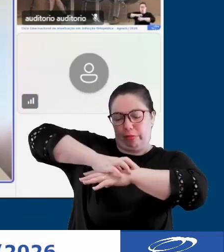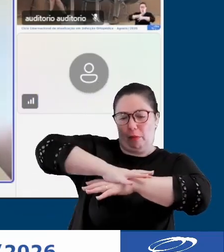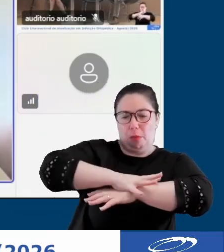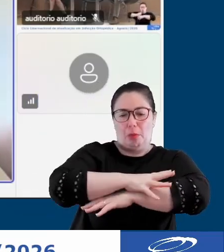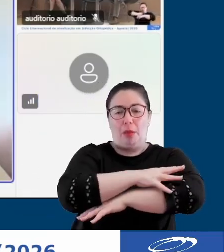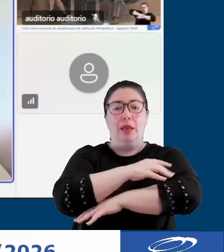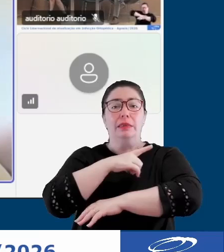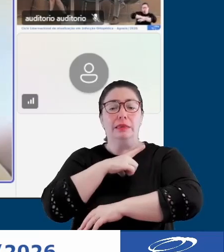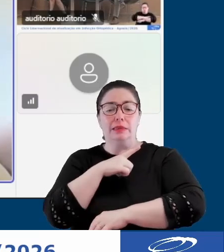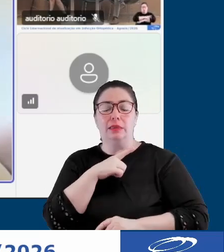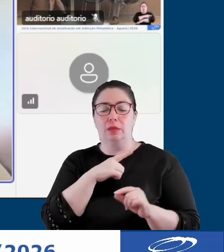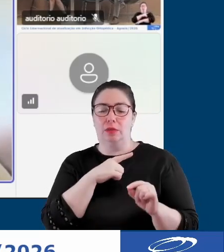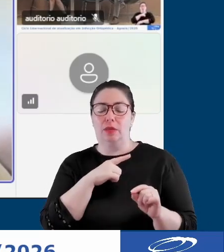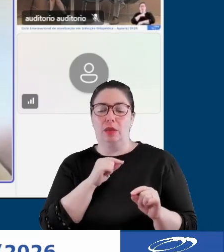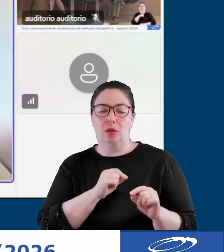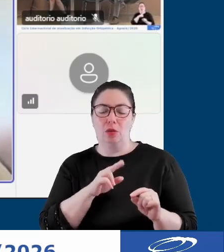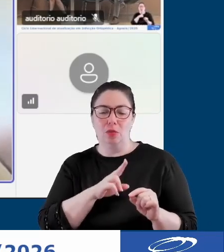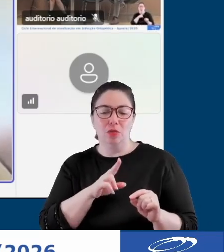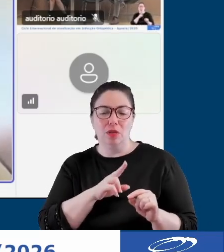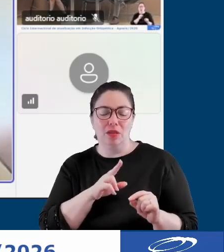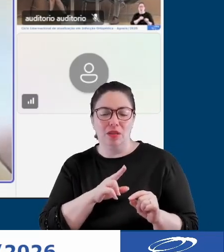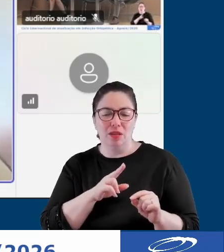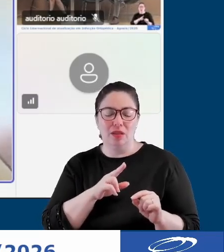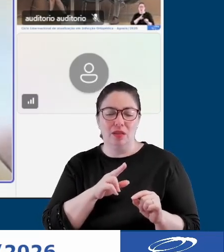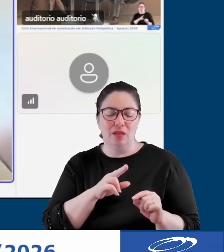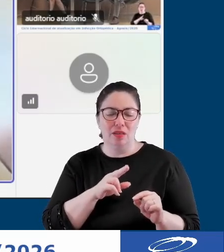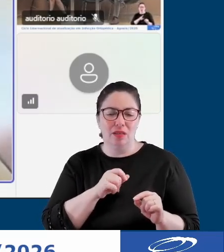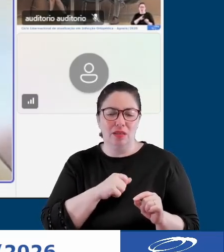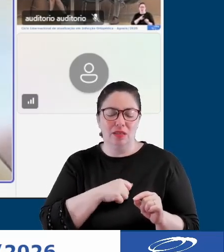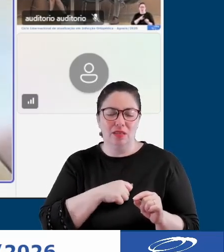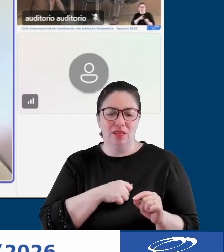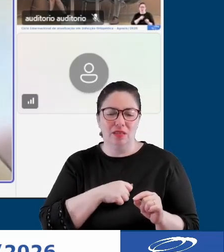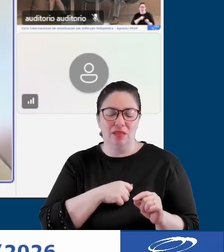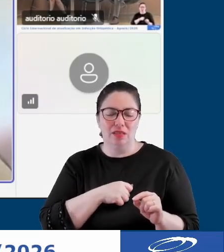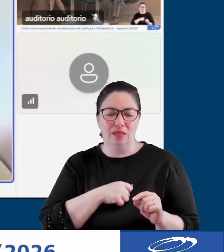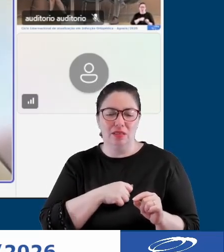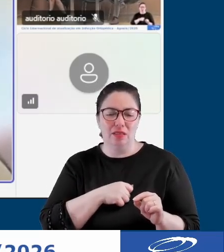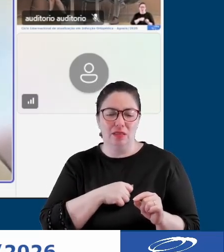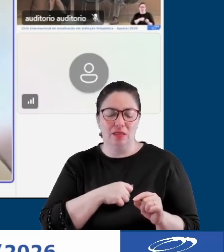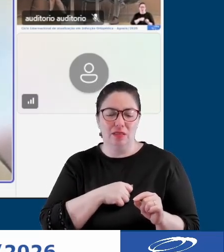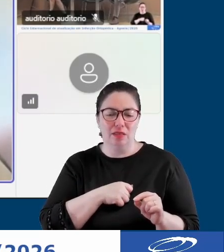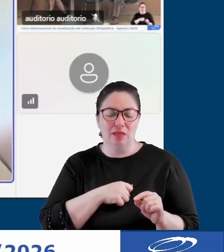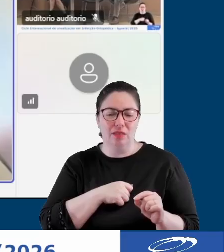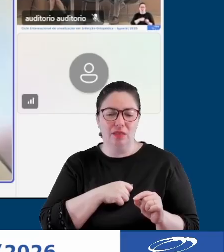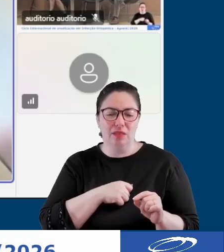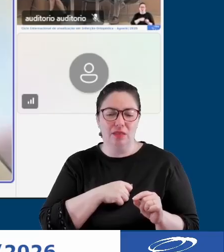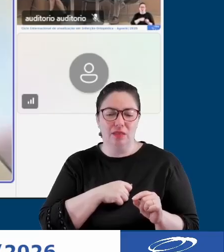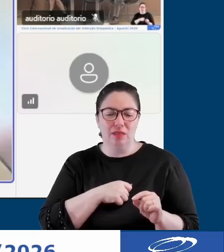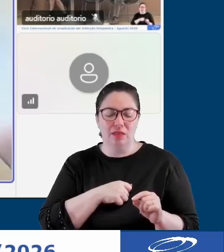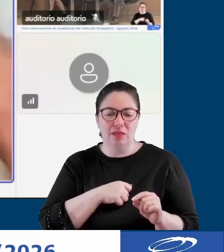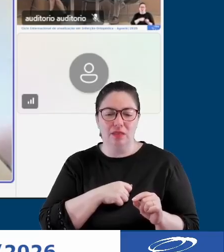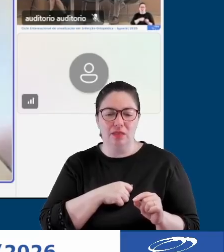a beta-lactam with a rather long half-life, then you will also get better exposure.